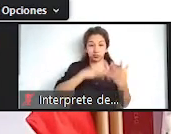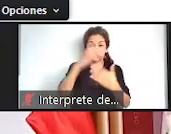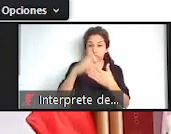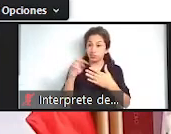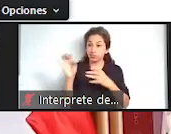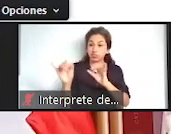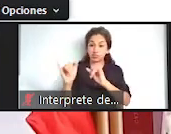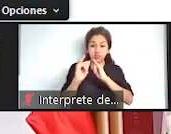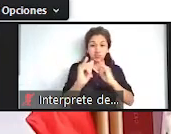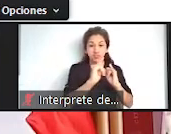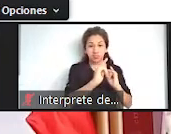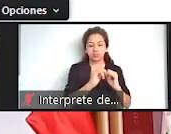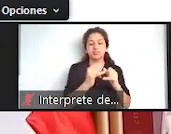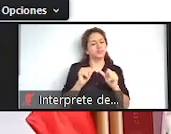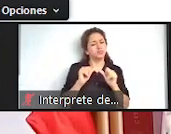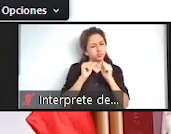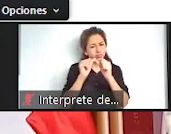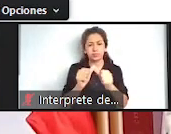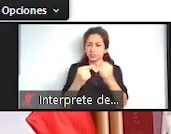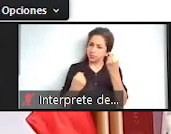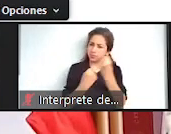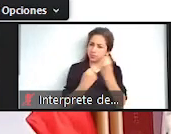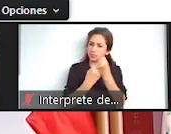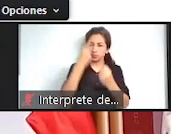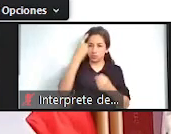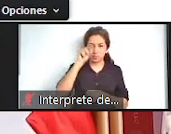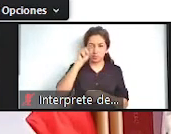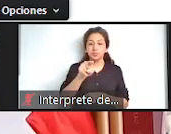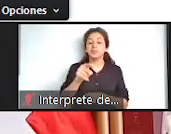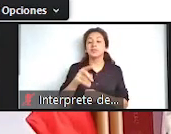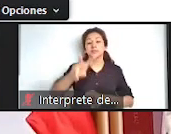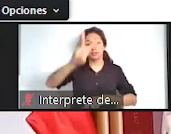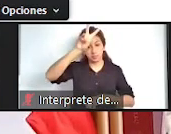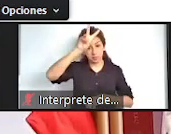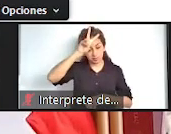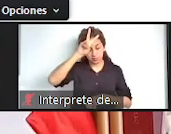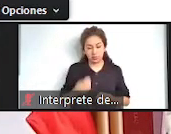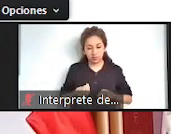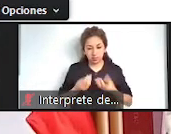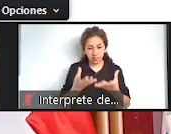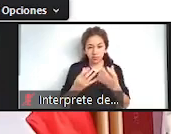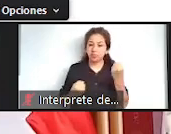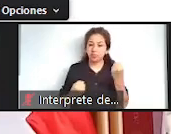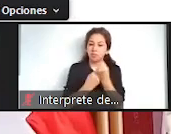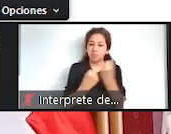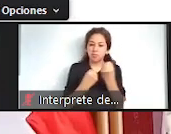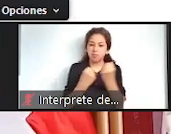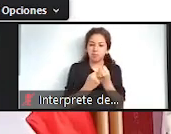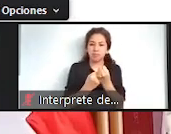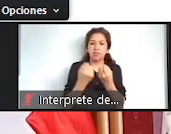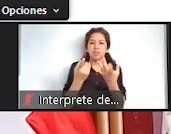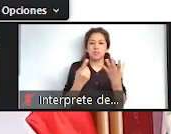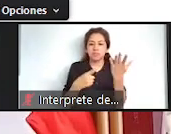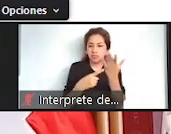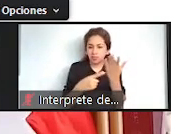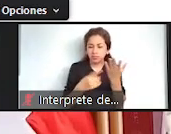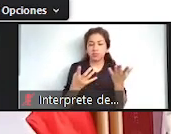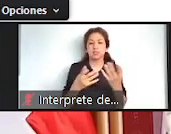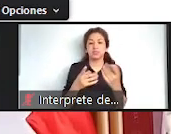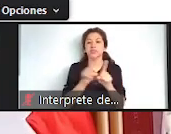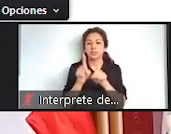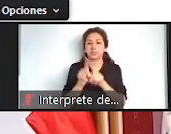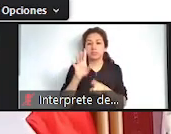problem progress would like to continue supporting peru providing technical support and